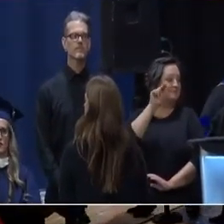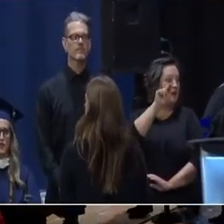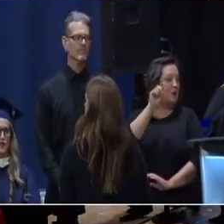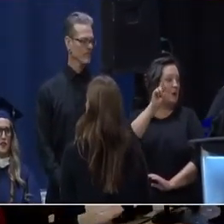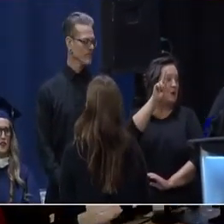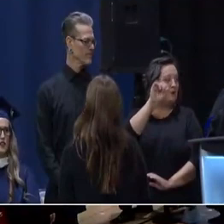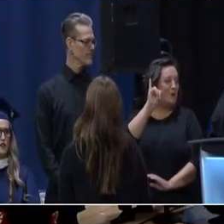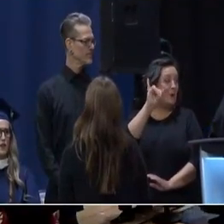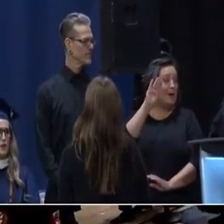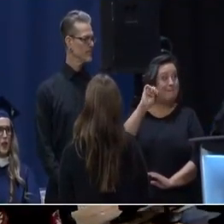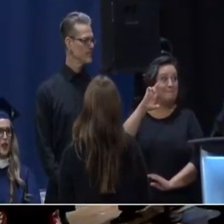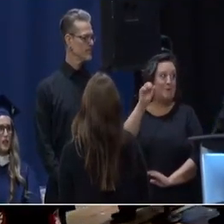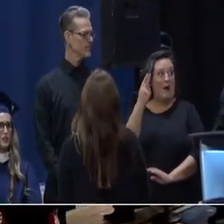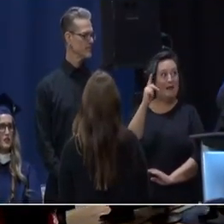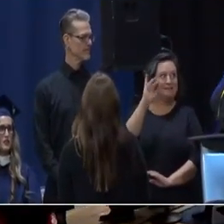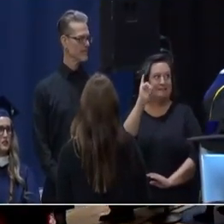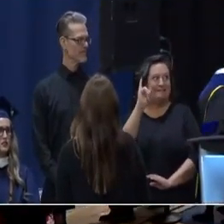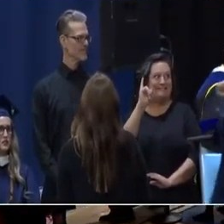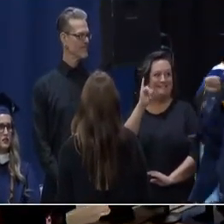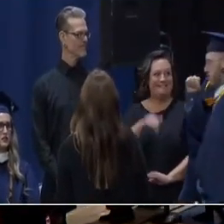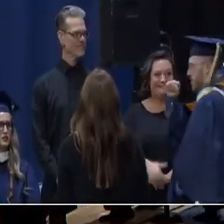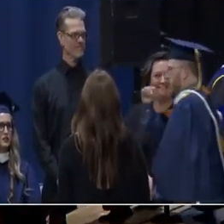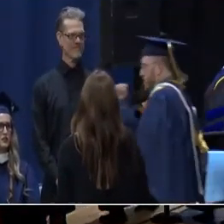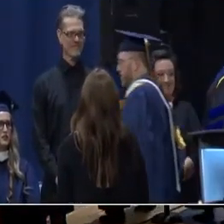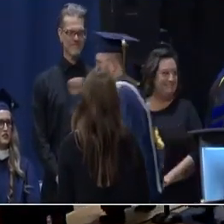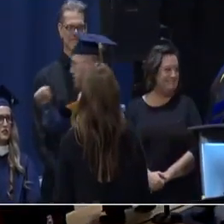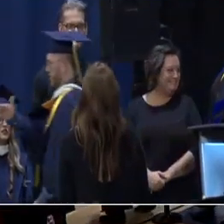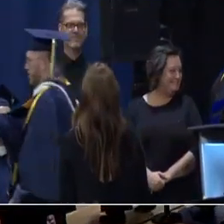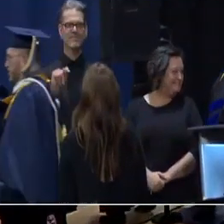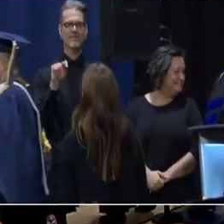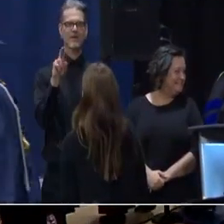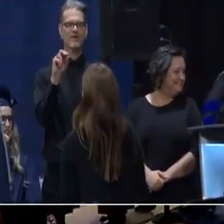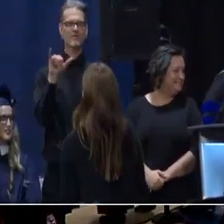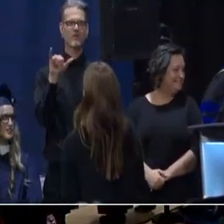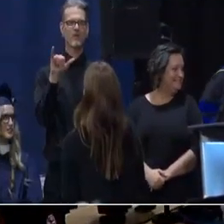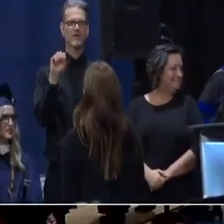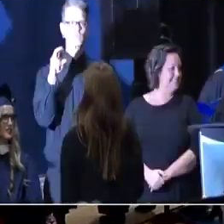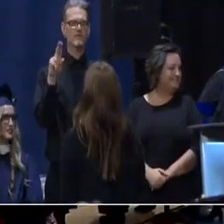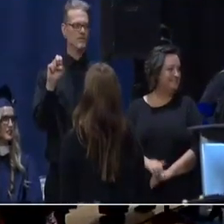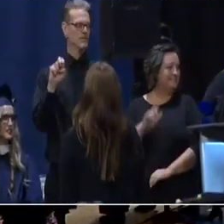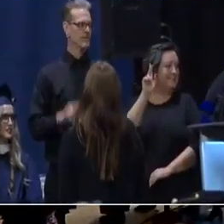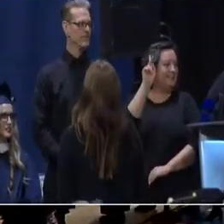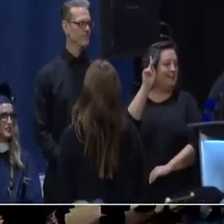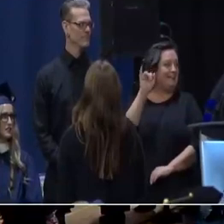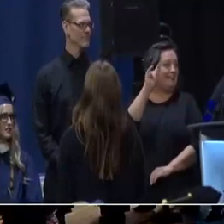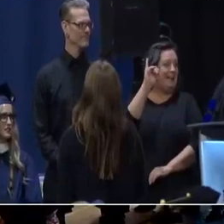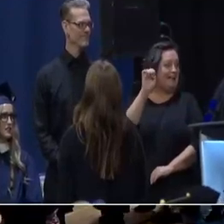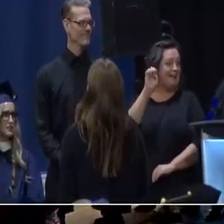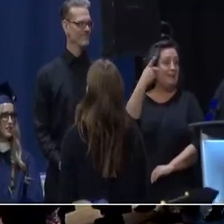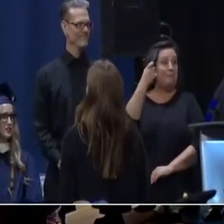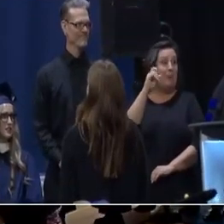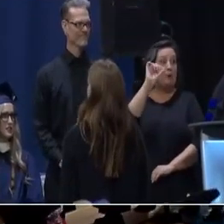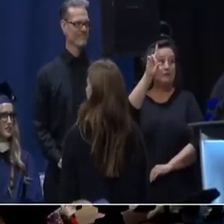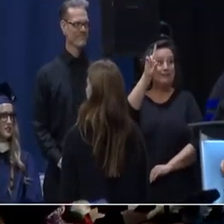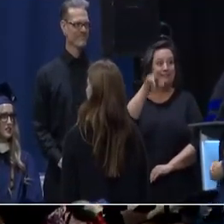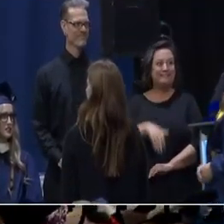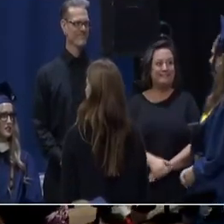Nuri Marakshi. Troy Shu. Katie